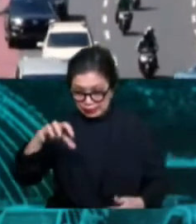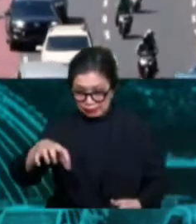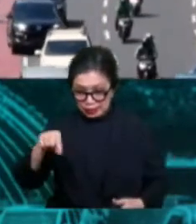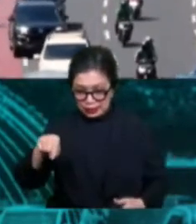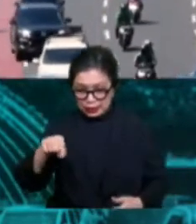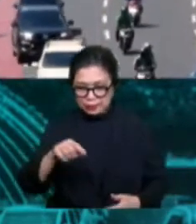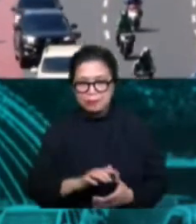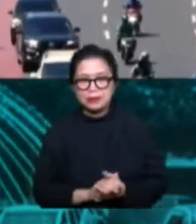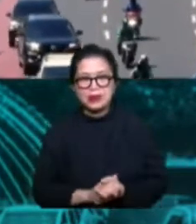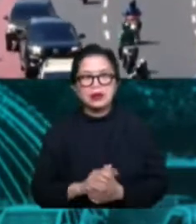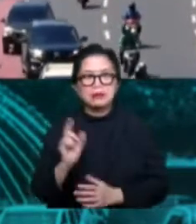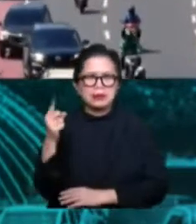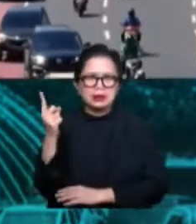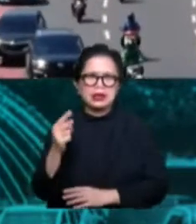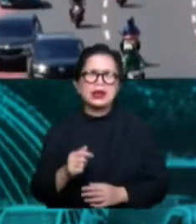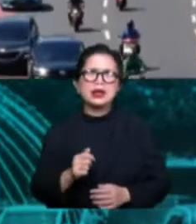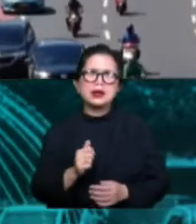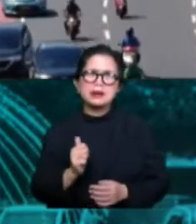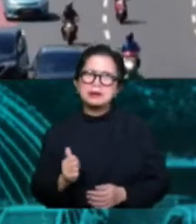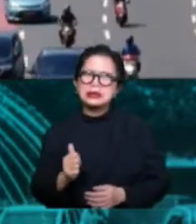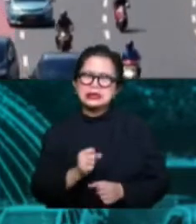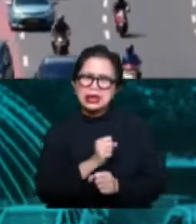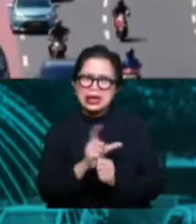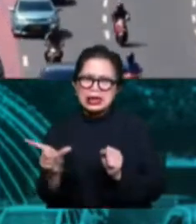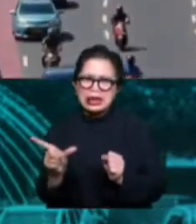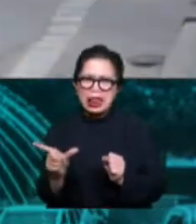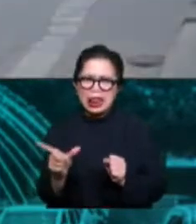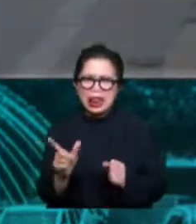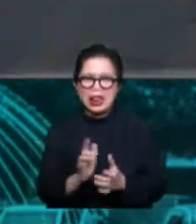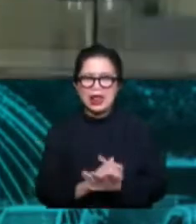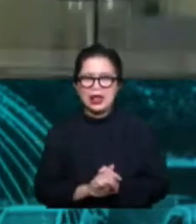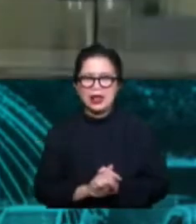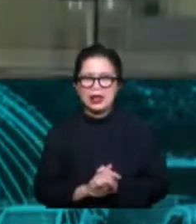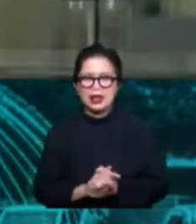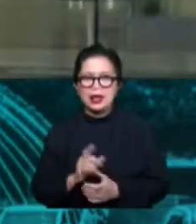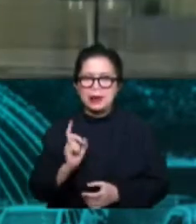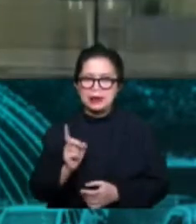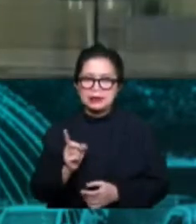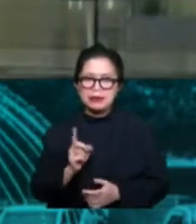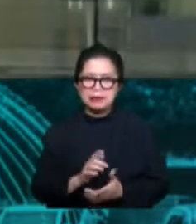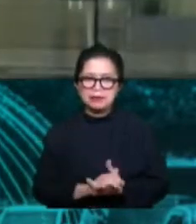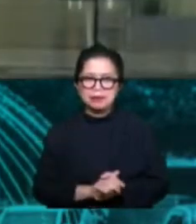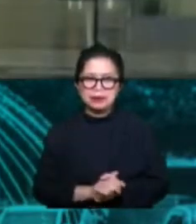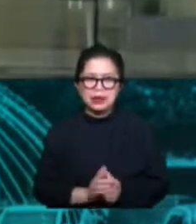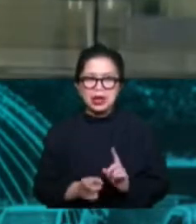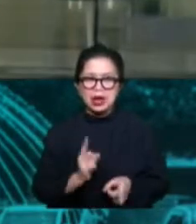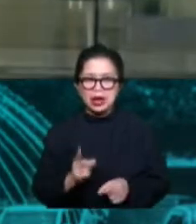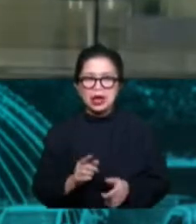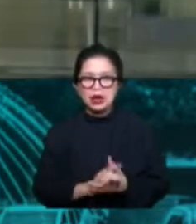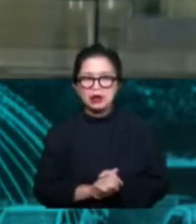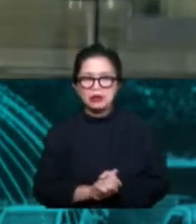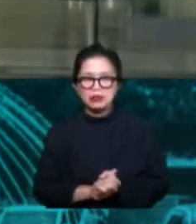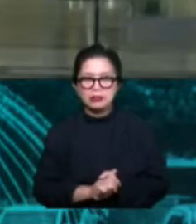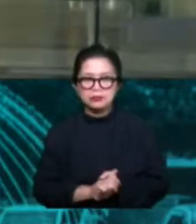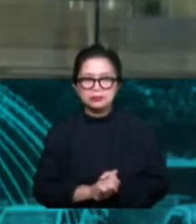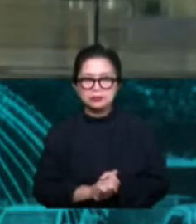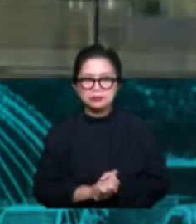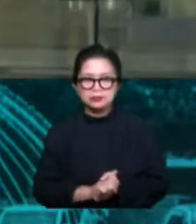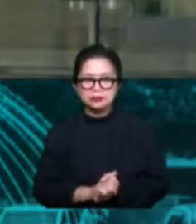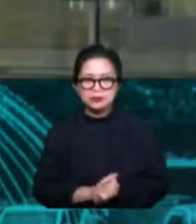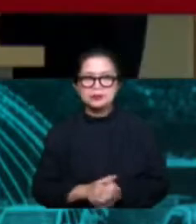will, like if you are maintaining the small street using pengaspalan,